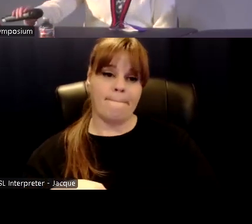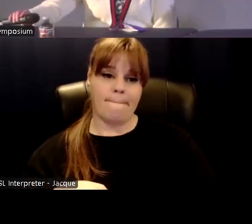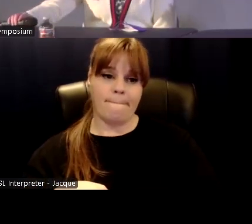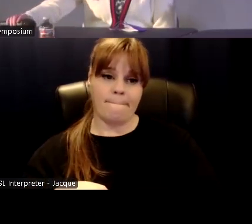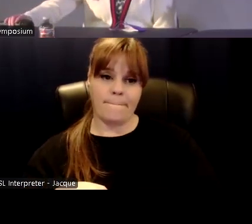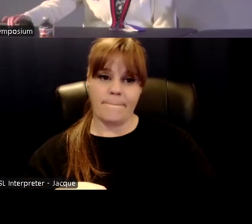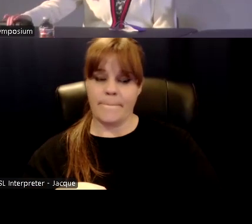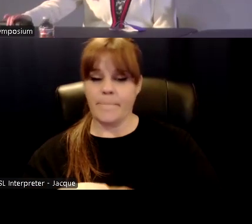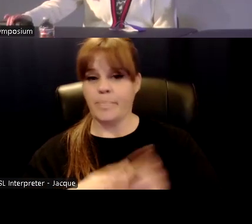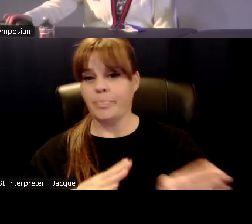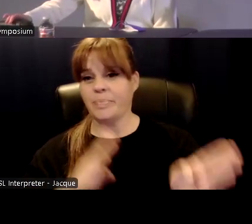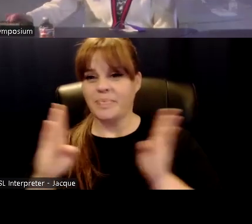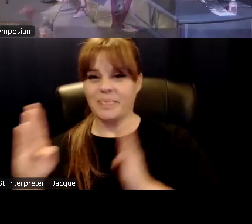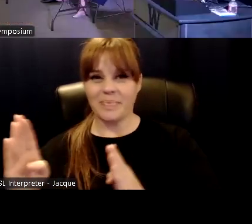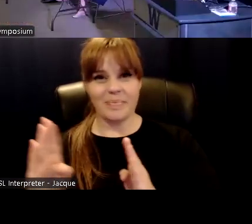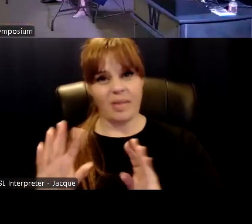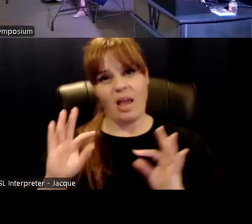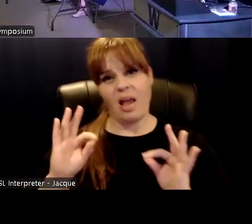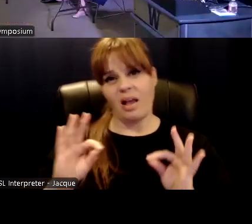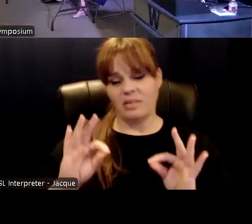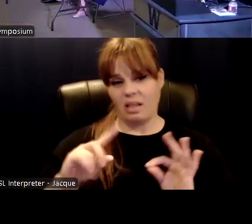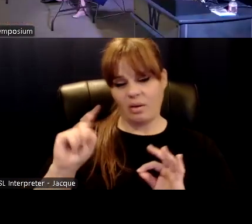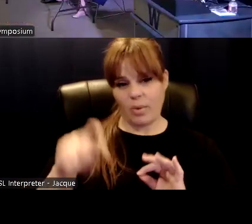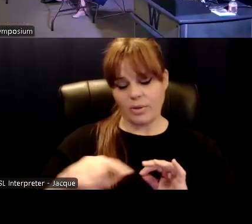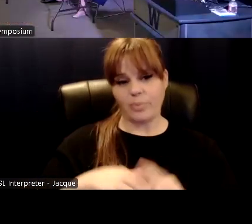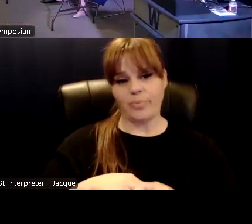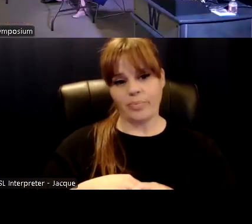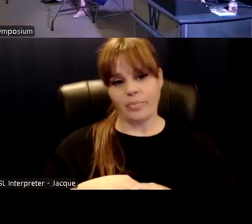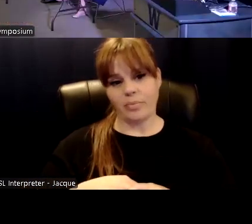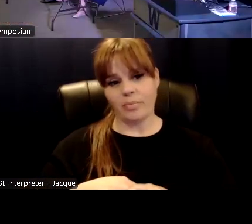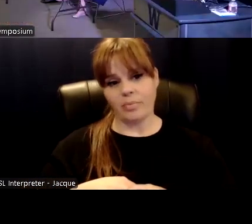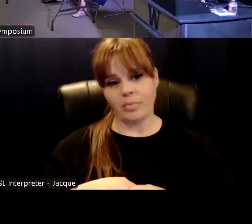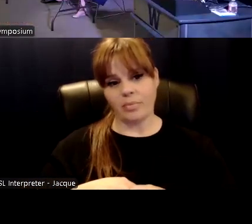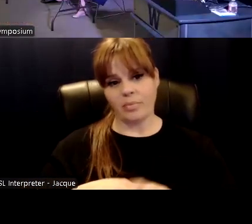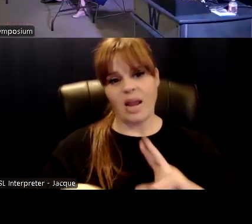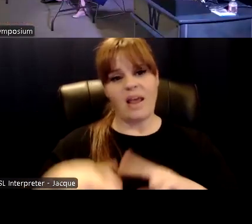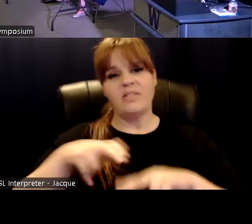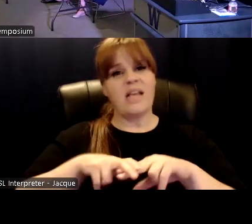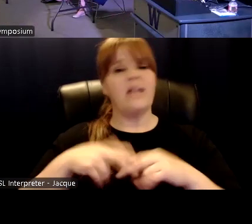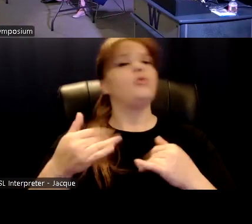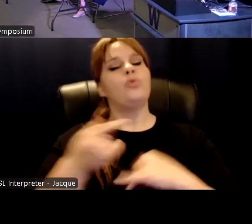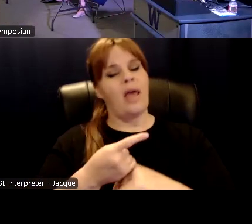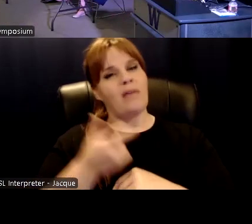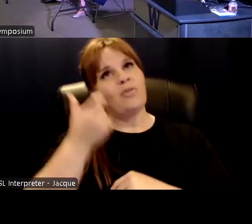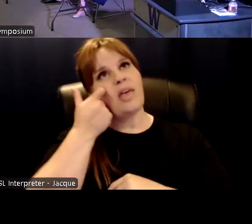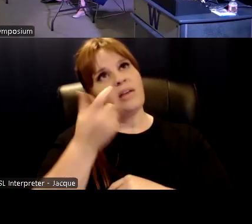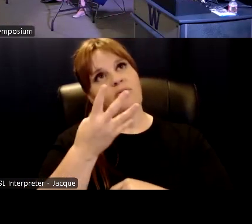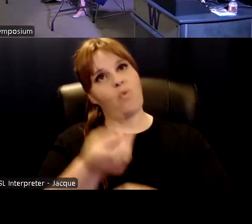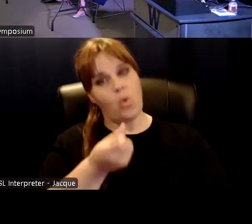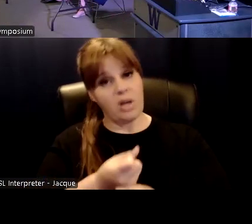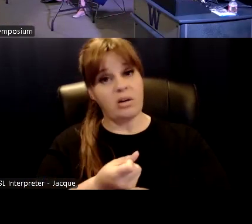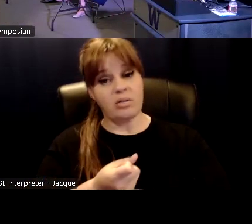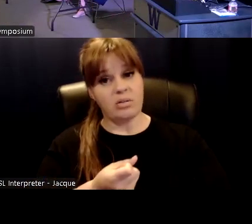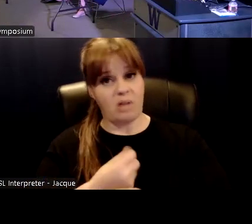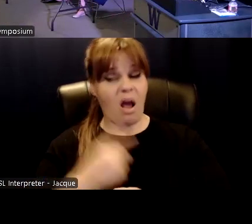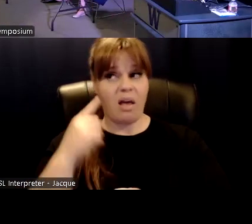This is such an excellent question, and as I've sat here today and for the last 4 years,